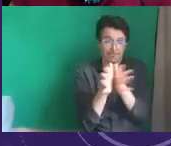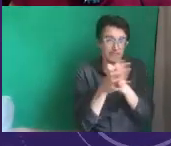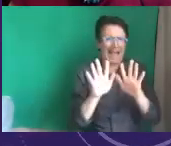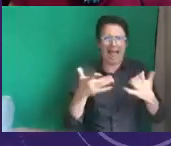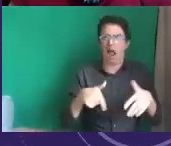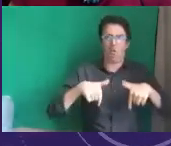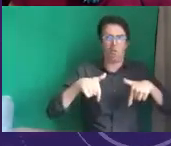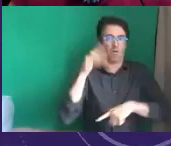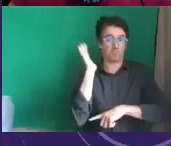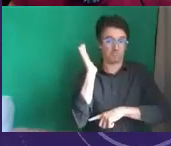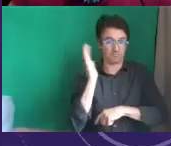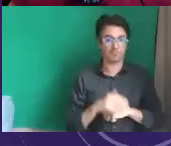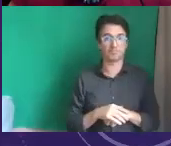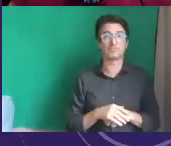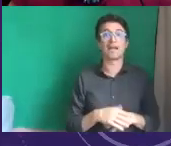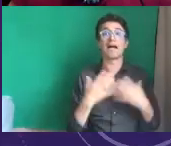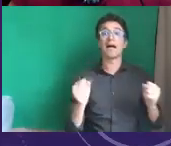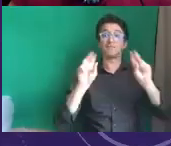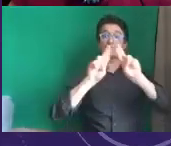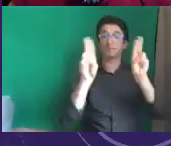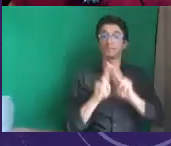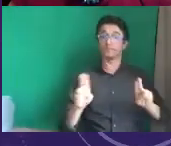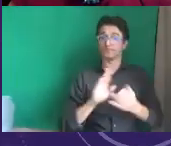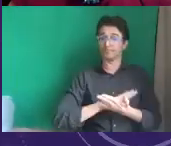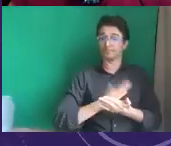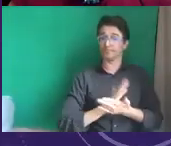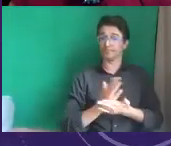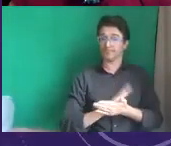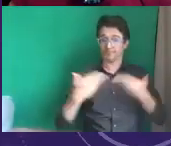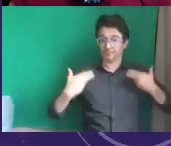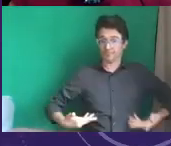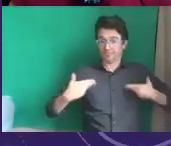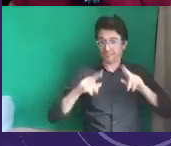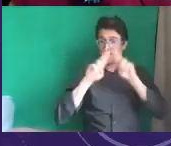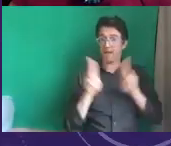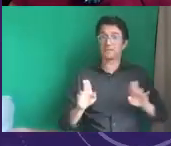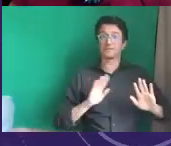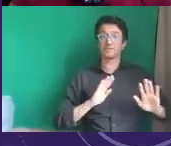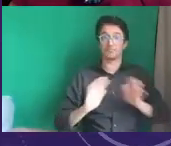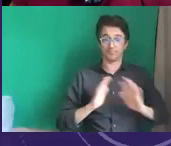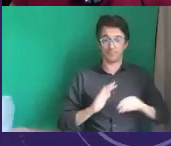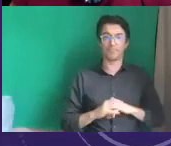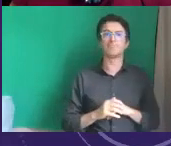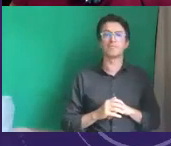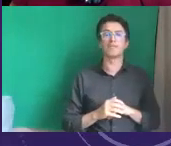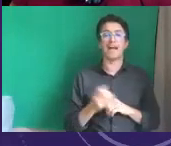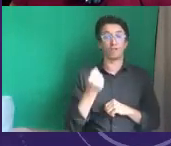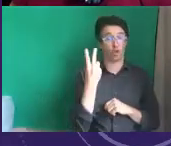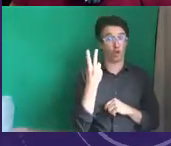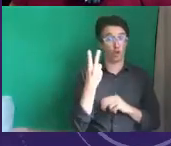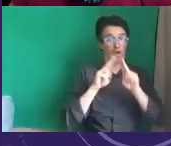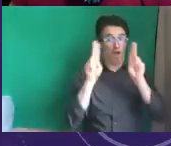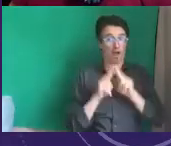Interpreter. We have a team that we will be rotating every 15 minutes. If you need the international